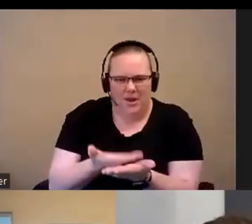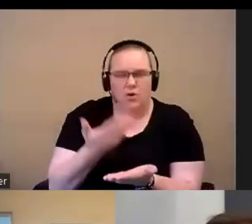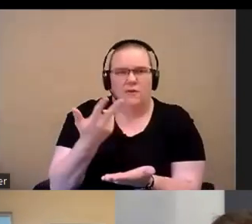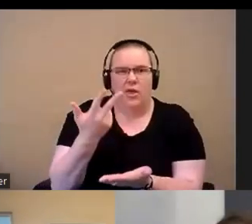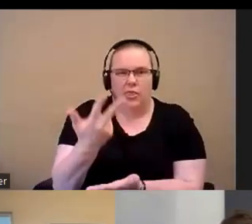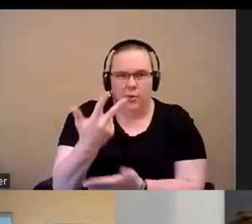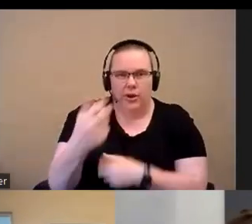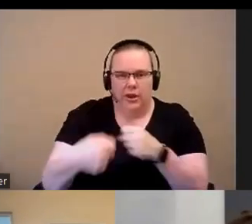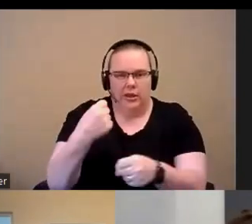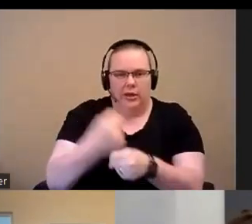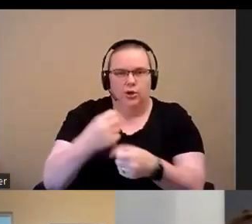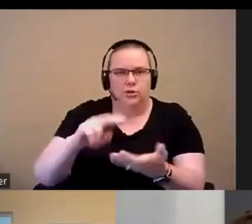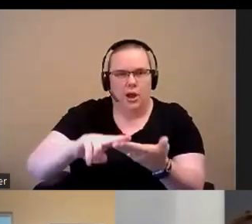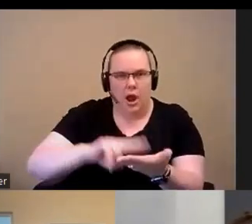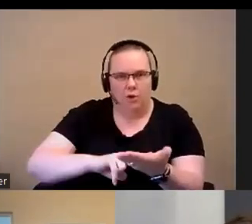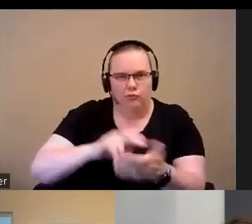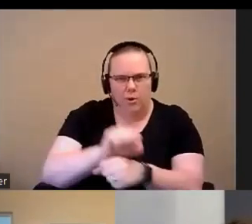And